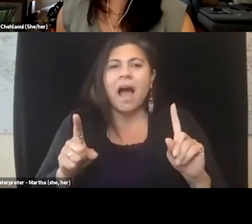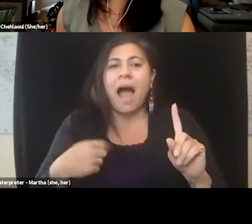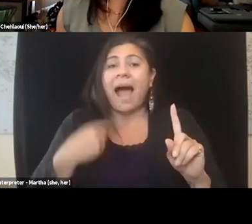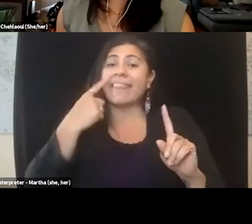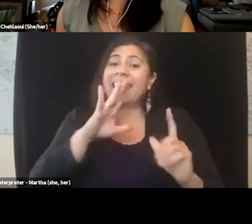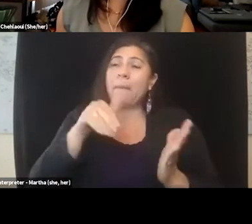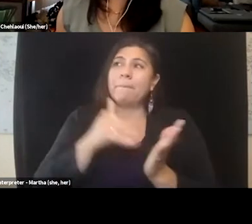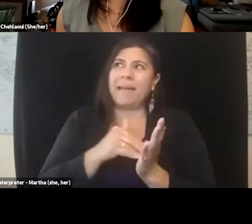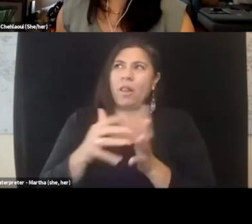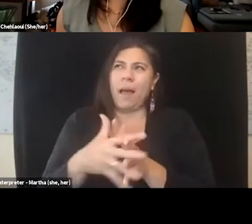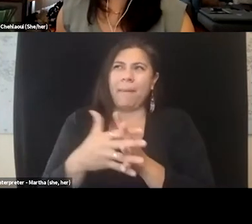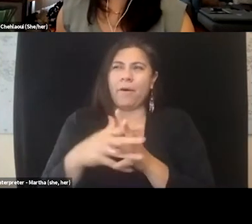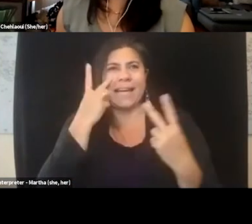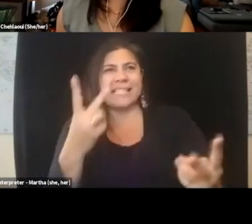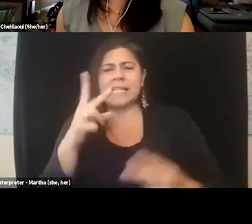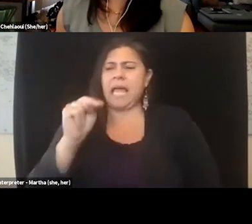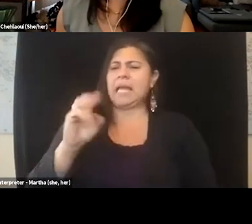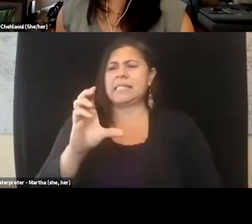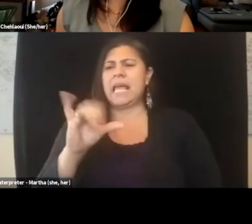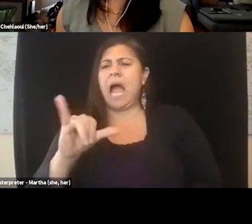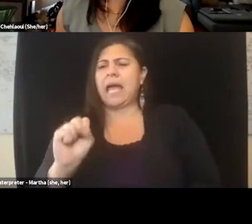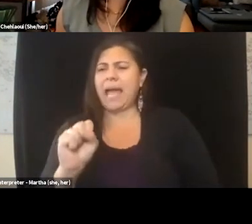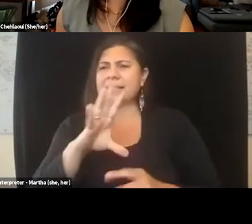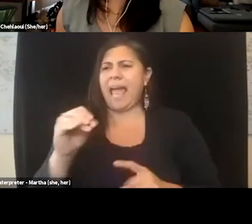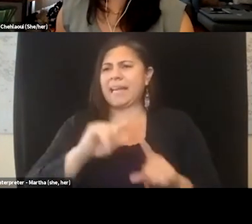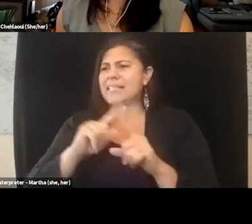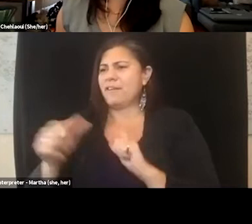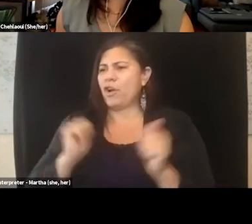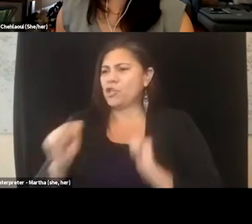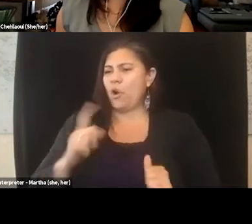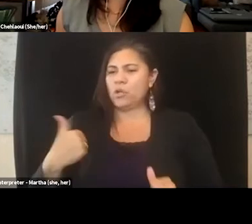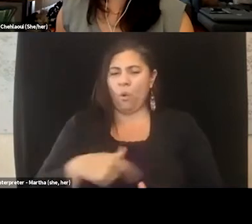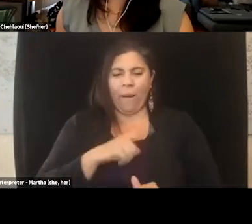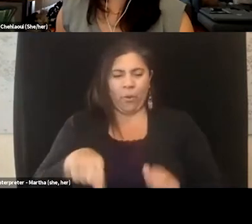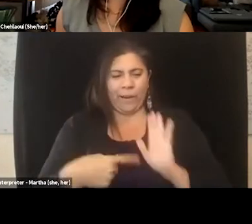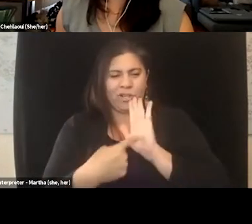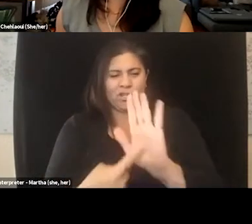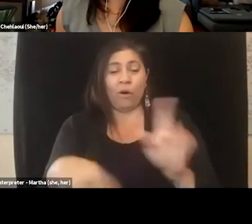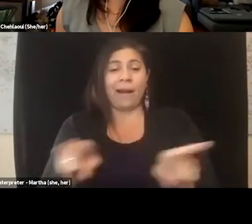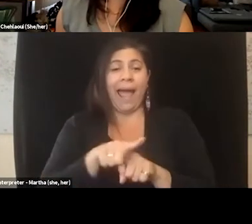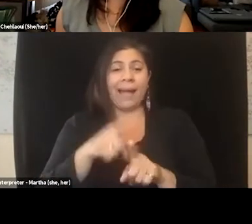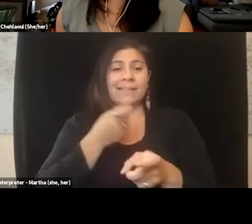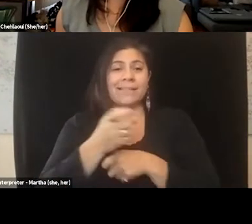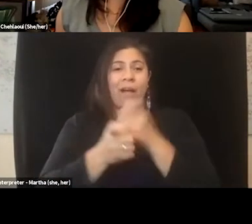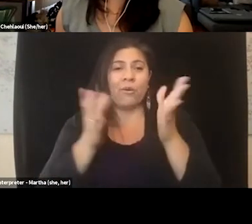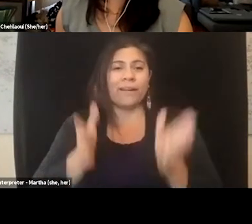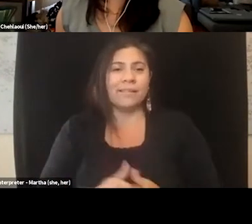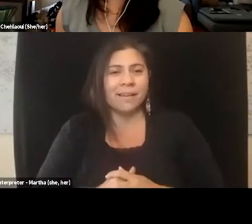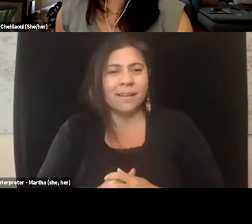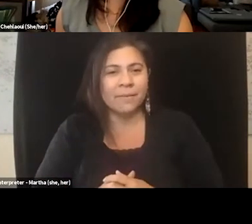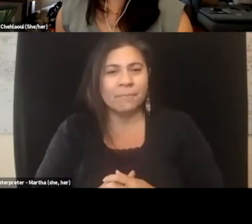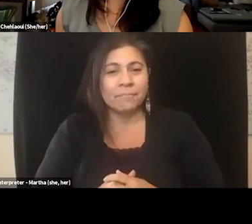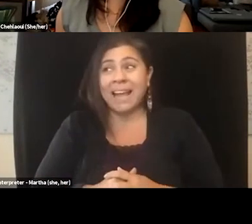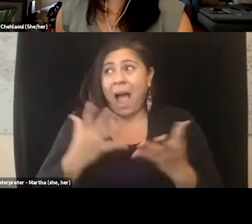America sees these NCISs and shows like that where, you know, a lot of us, a lot of time we're portraying terrorists. And that, I want to say, like,